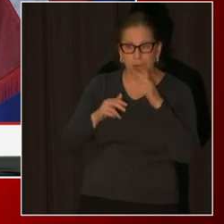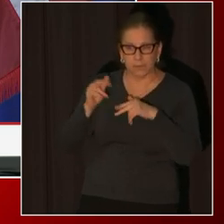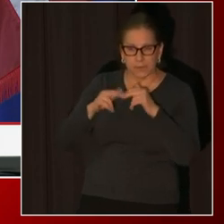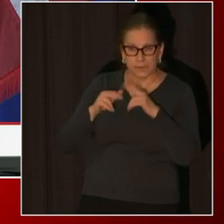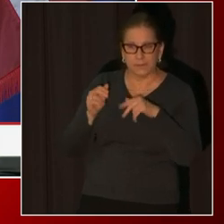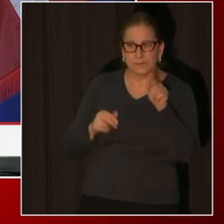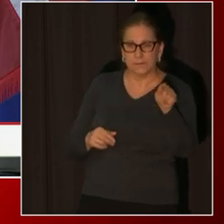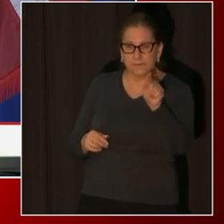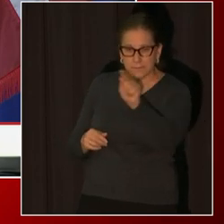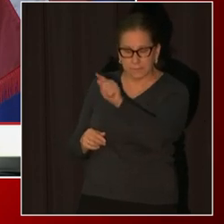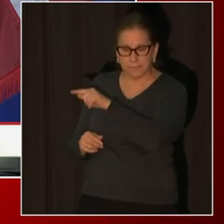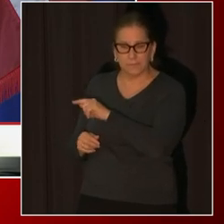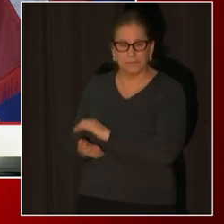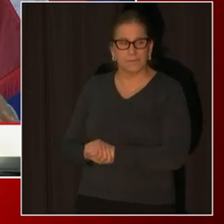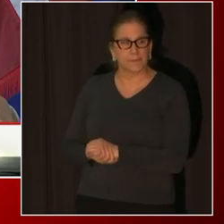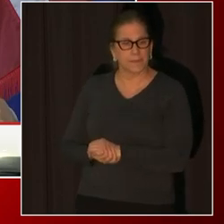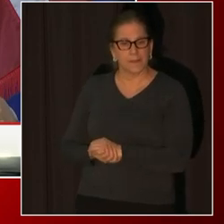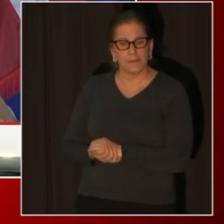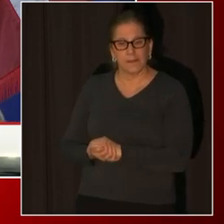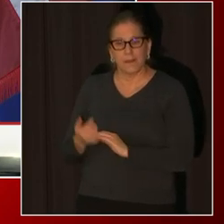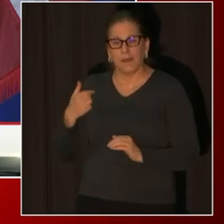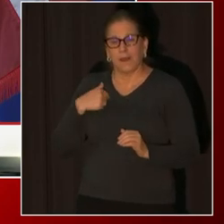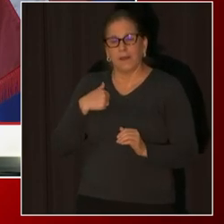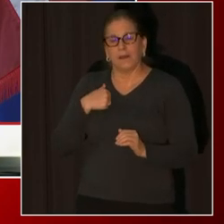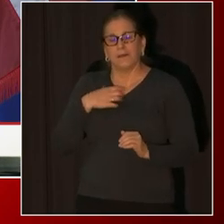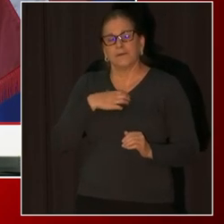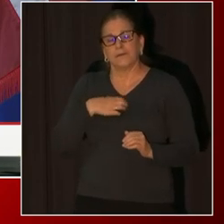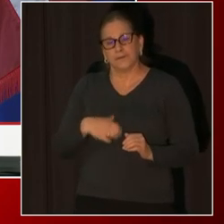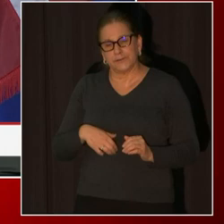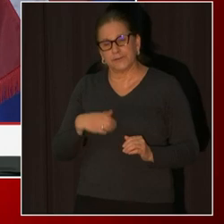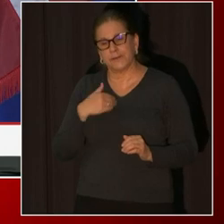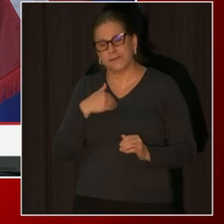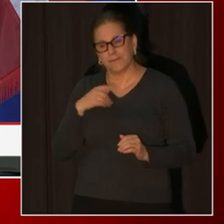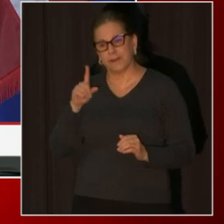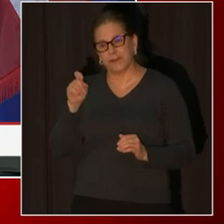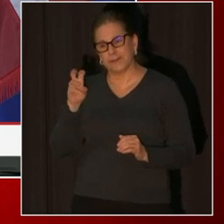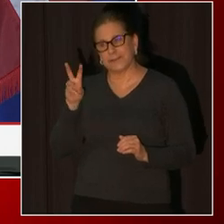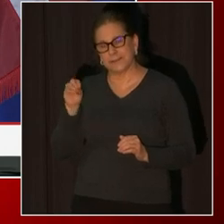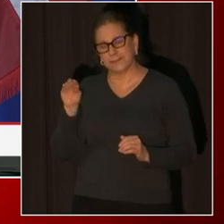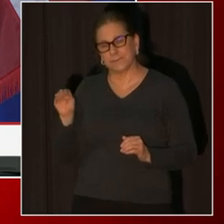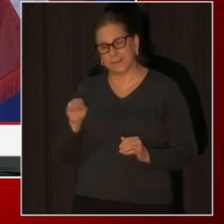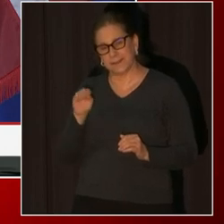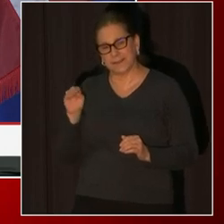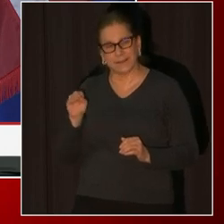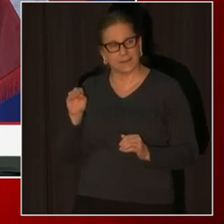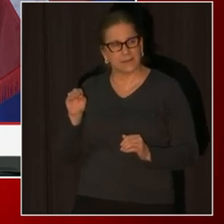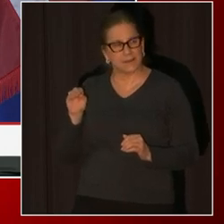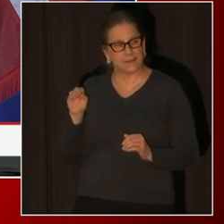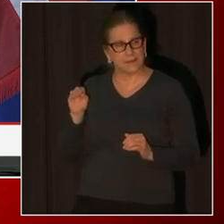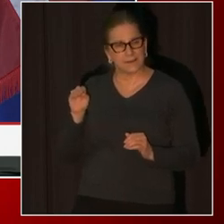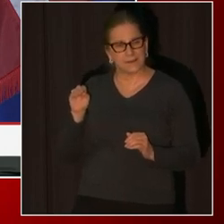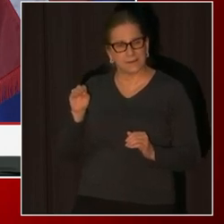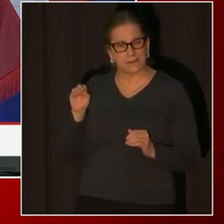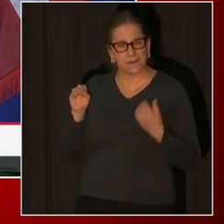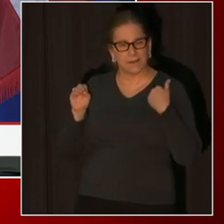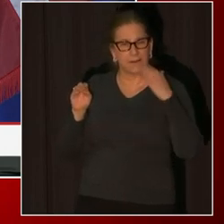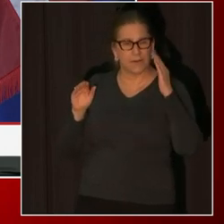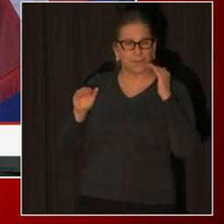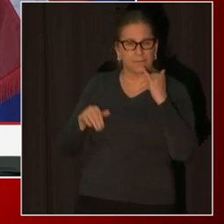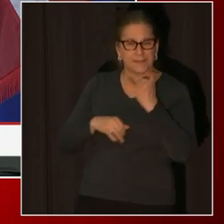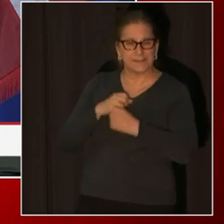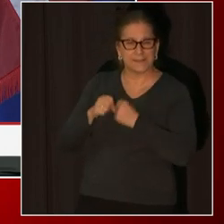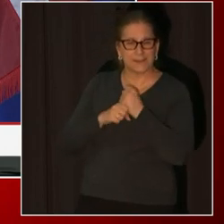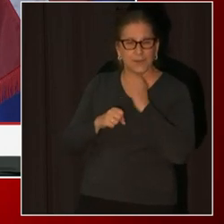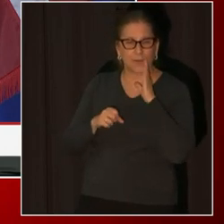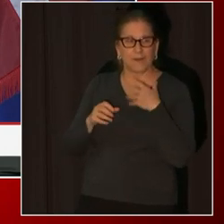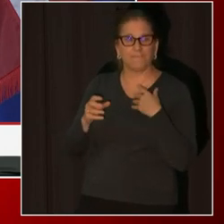wish we could have had the $116 million, I was hoping actually this year that we would make it even more.